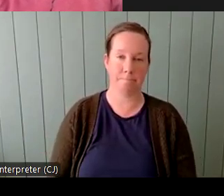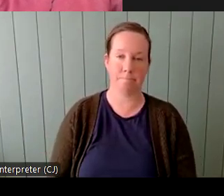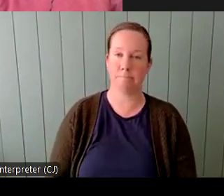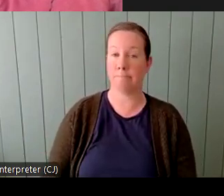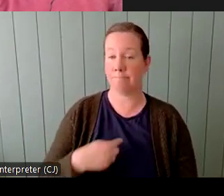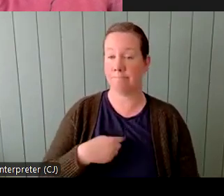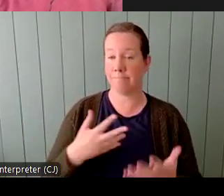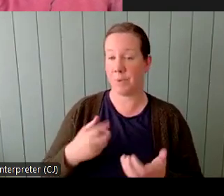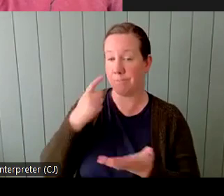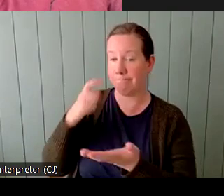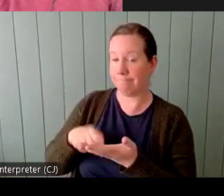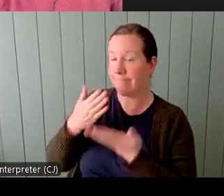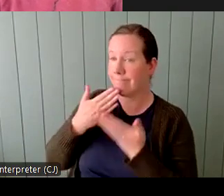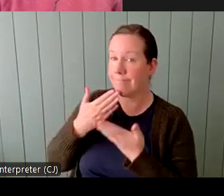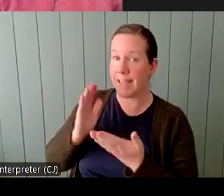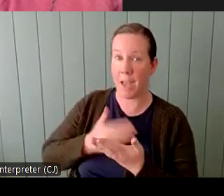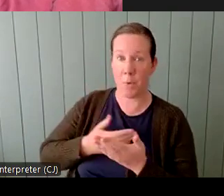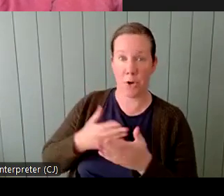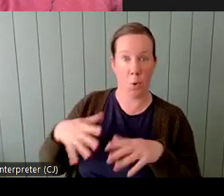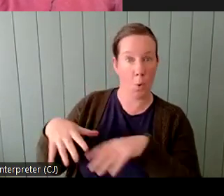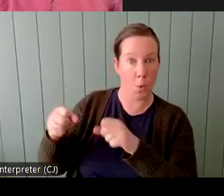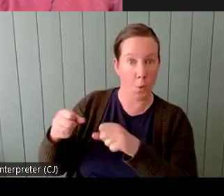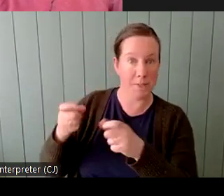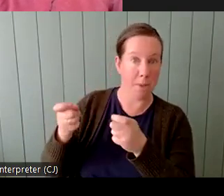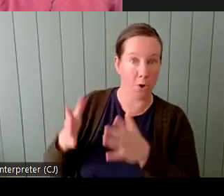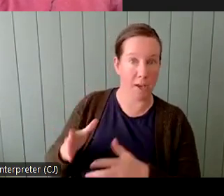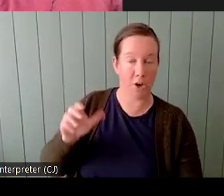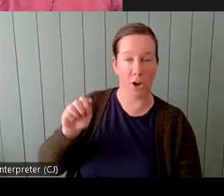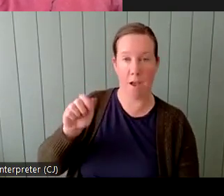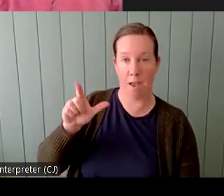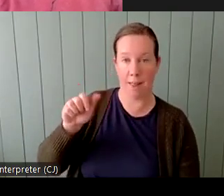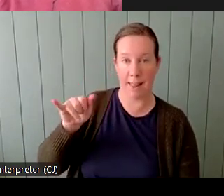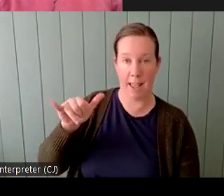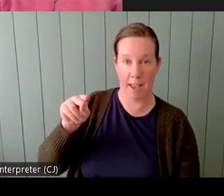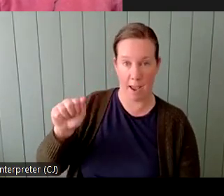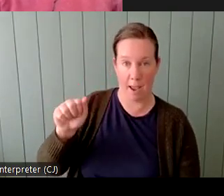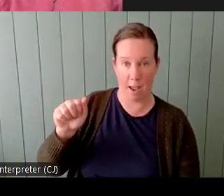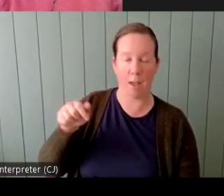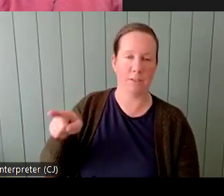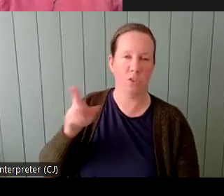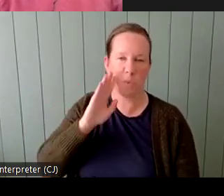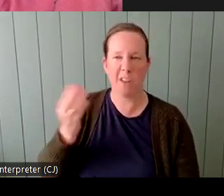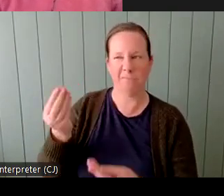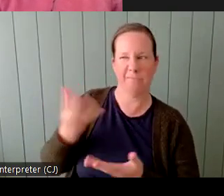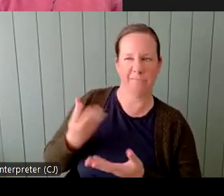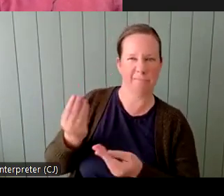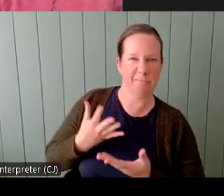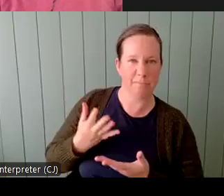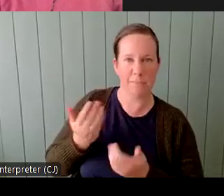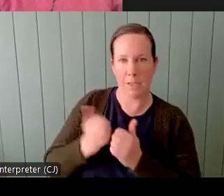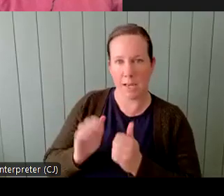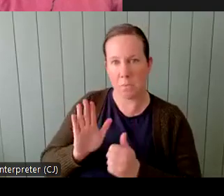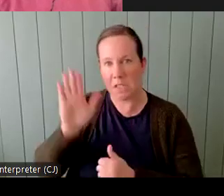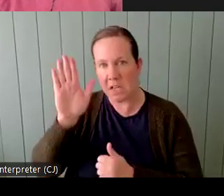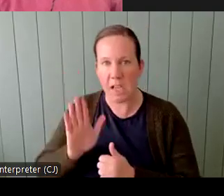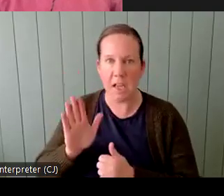our moderator host, Elena. Elena will let us know if there are any raised hands or any